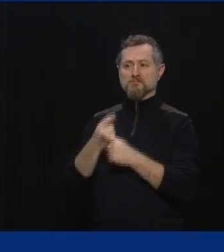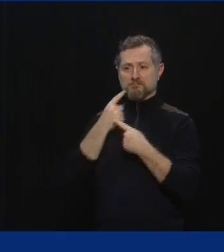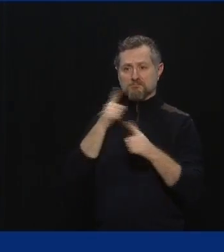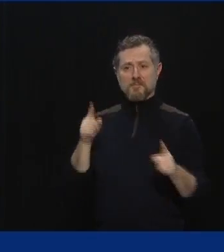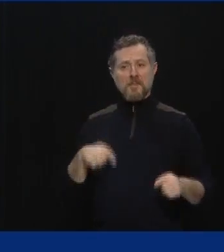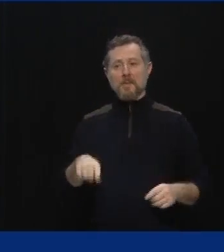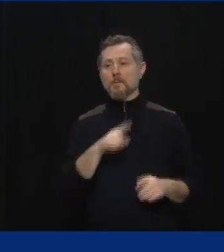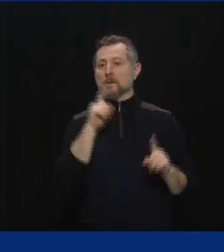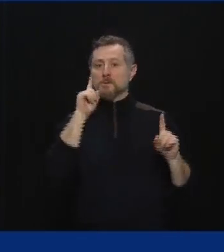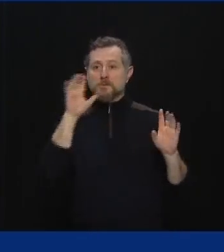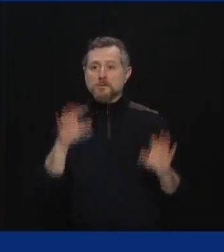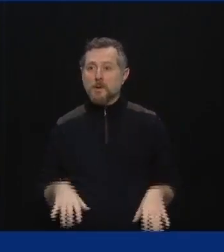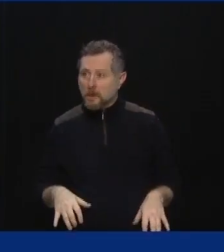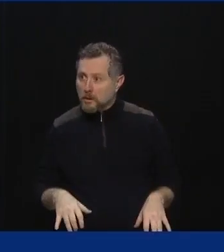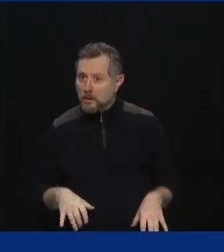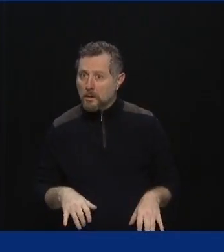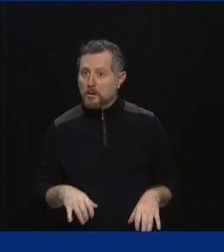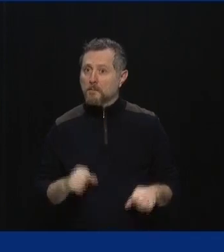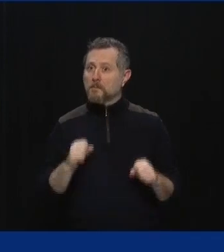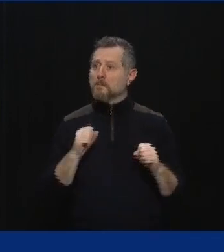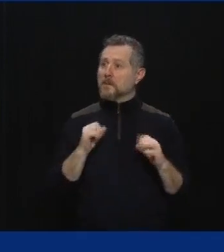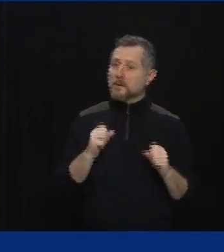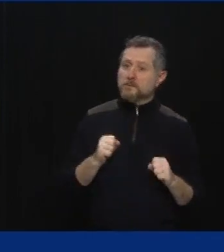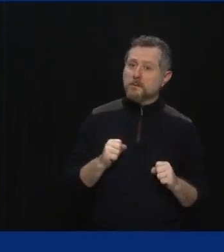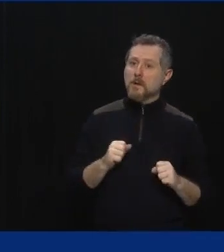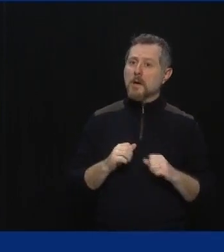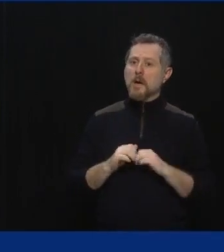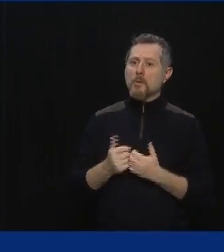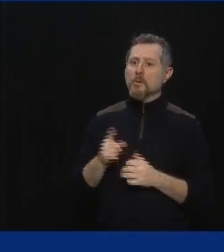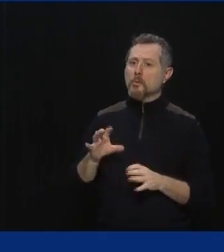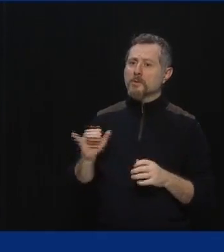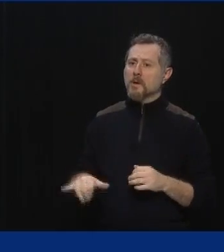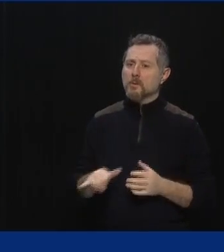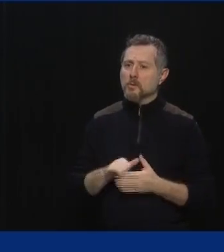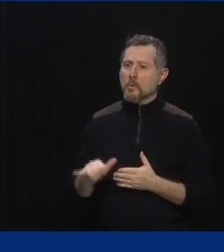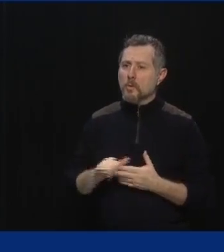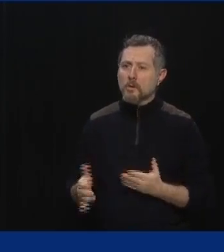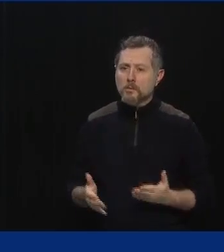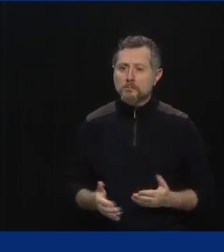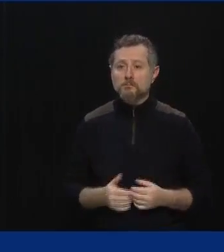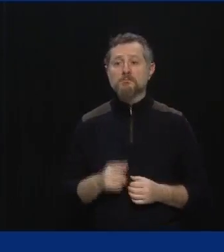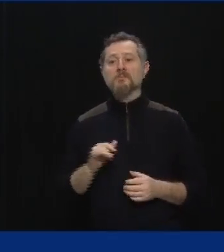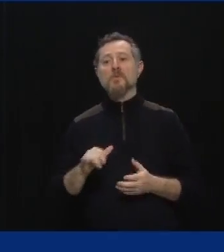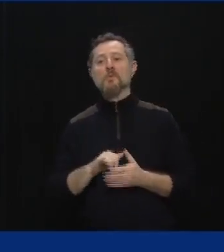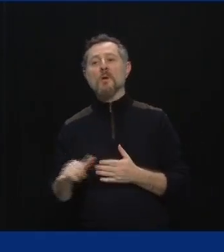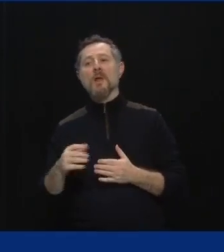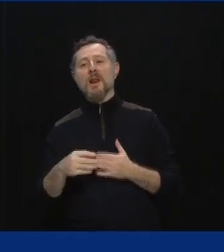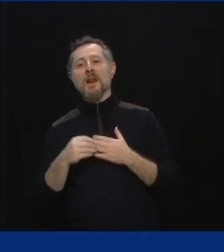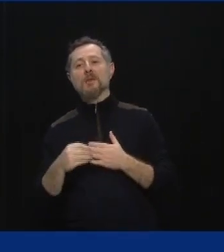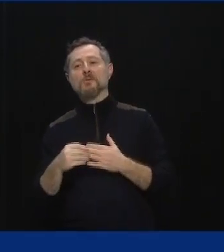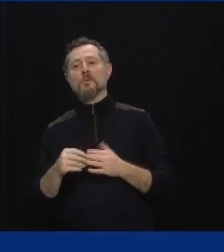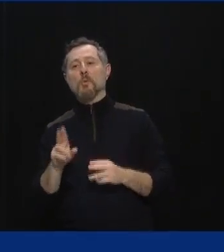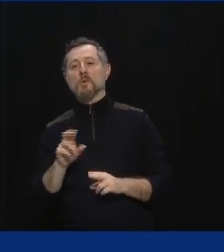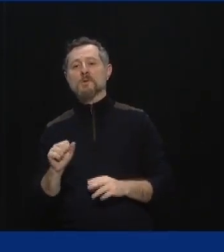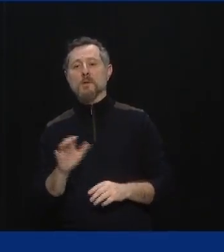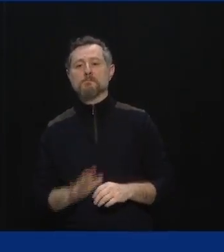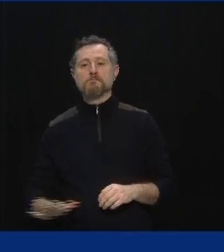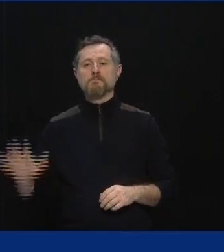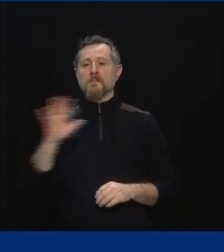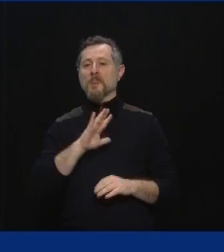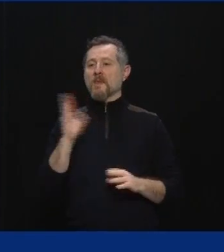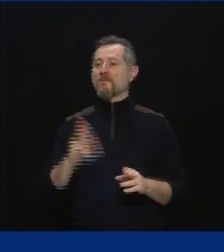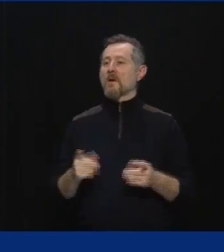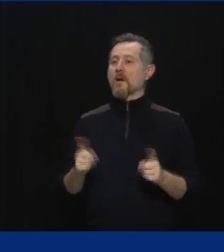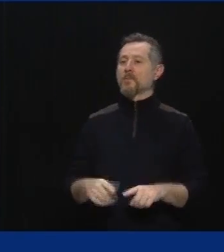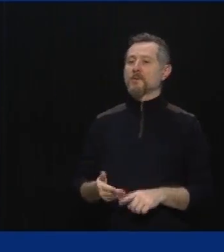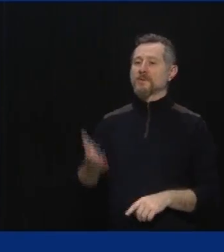shocked and amazed and want to know how did we do it. So we are, in fact, leading the nation. It has never happened in the history of this